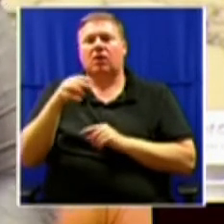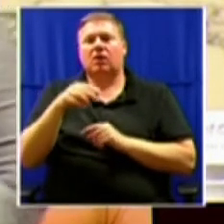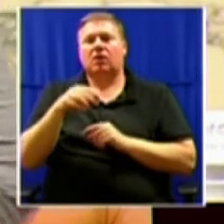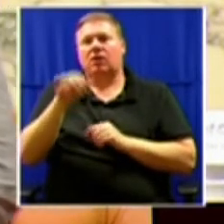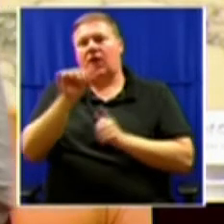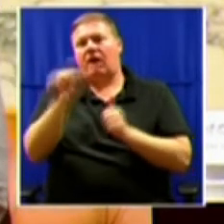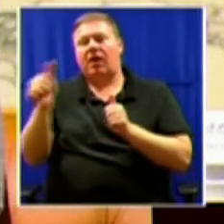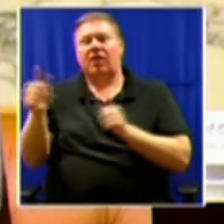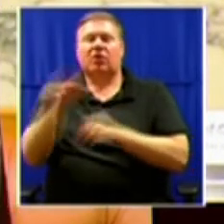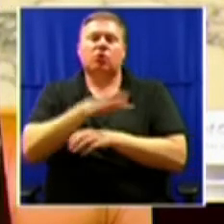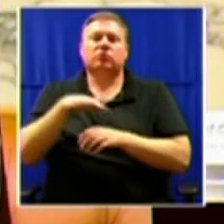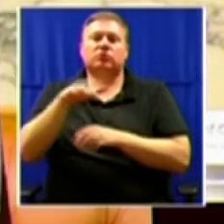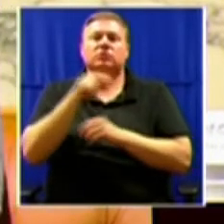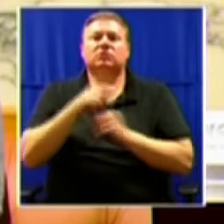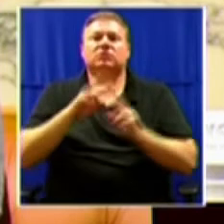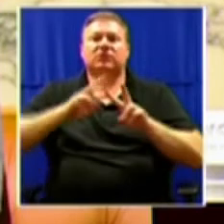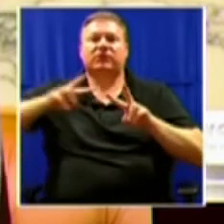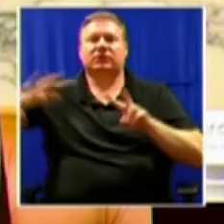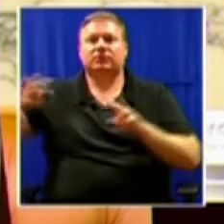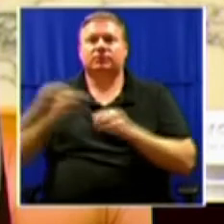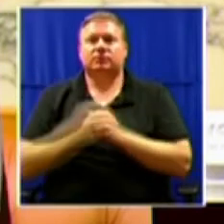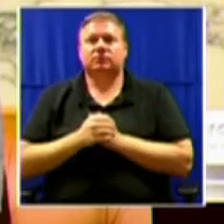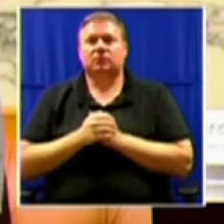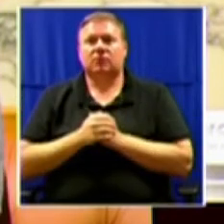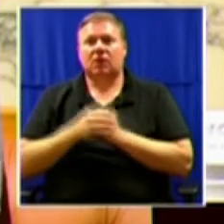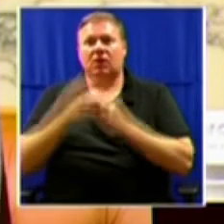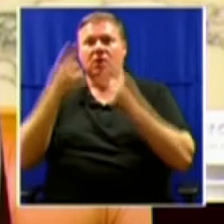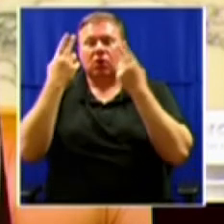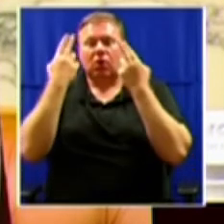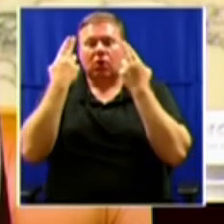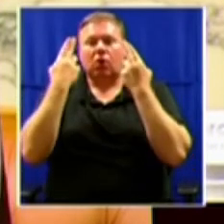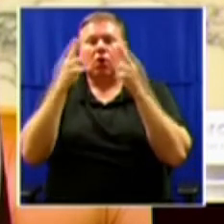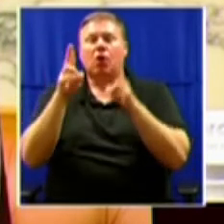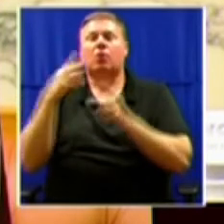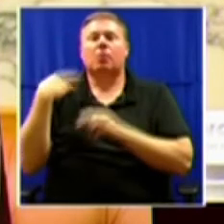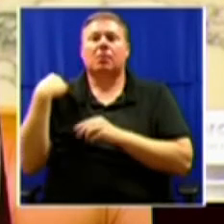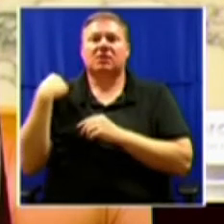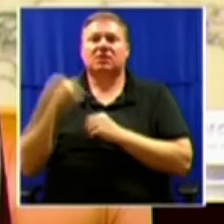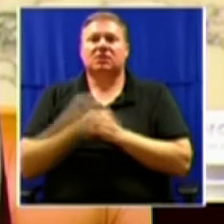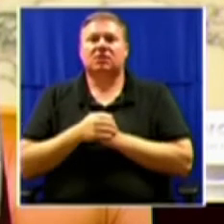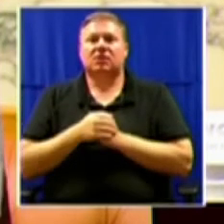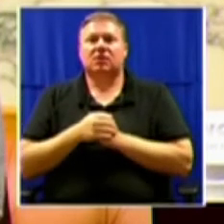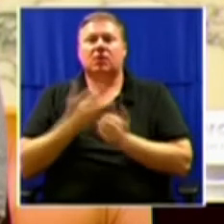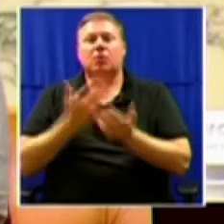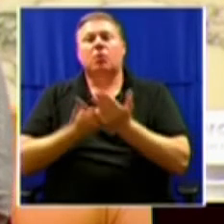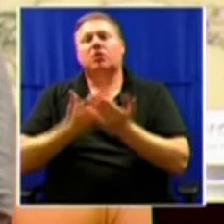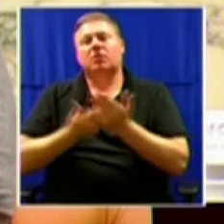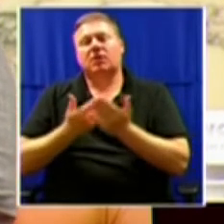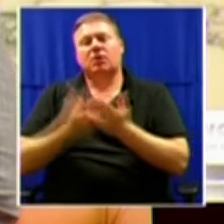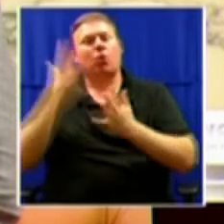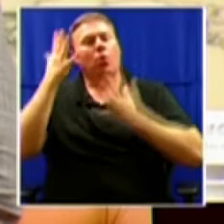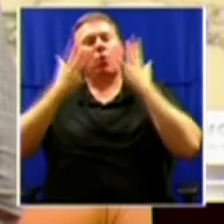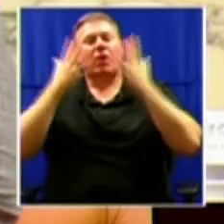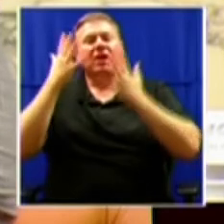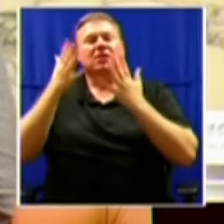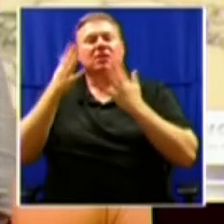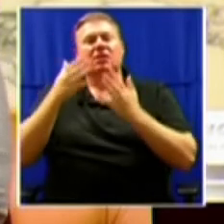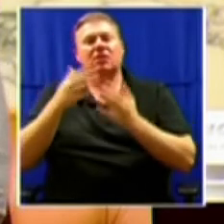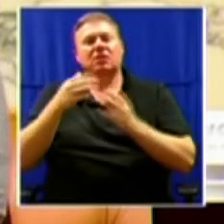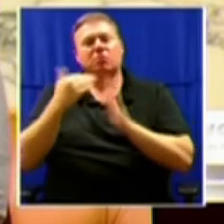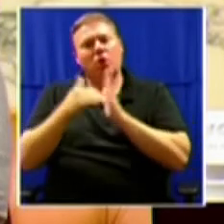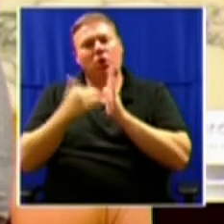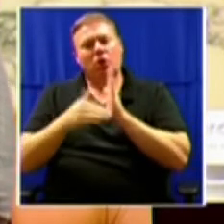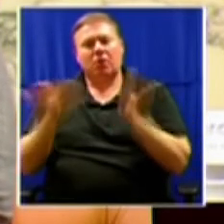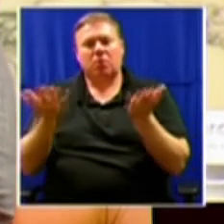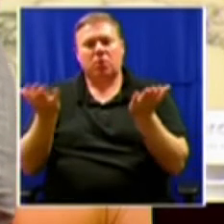Kaseme regions. Honourable Minister, what is the possibility of awareness programs at schools in order